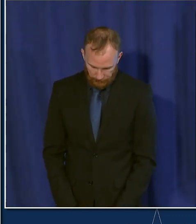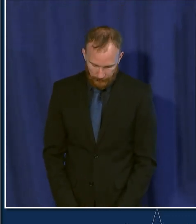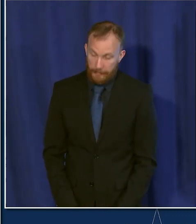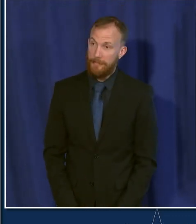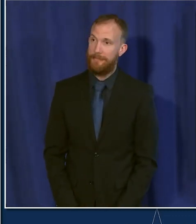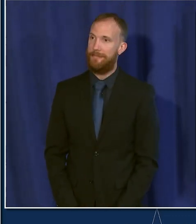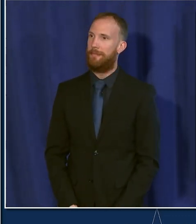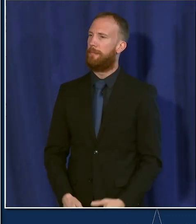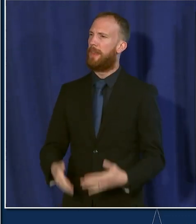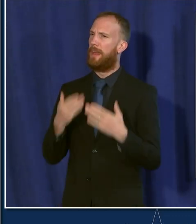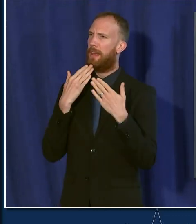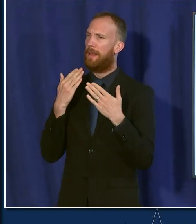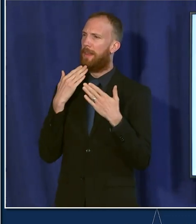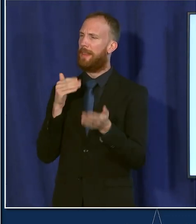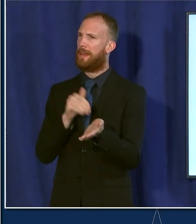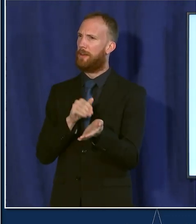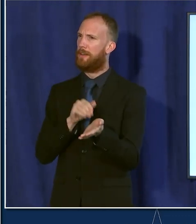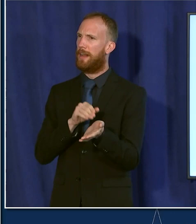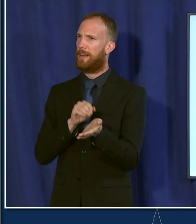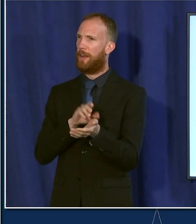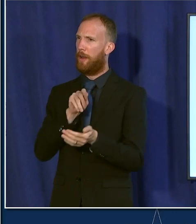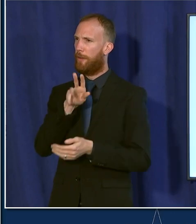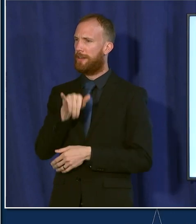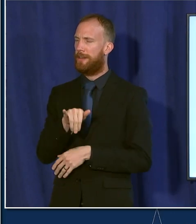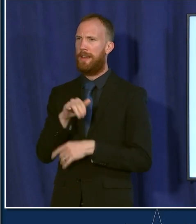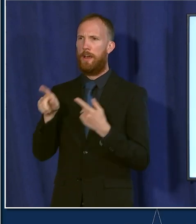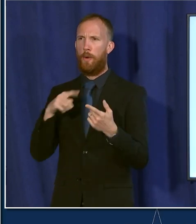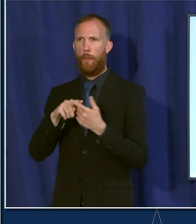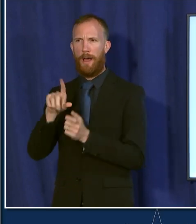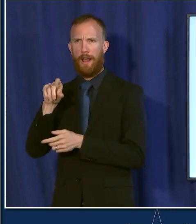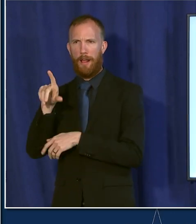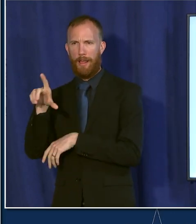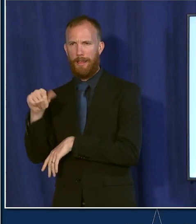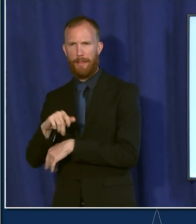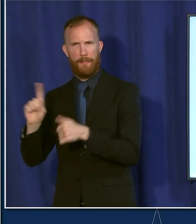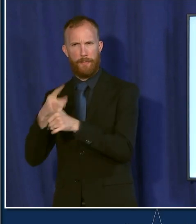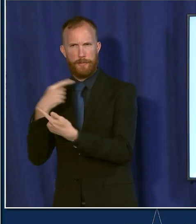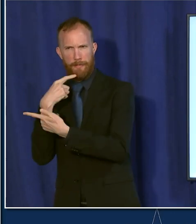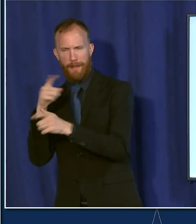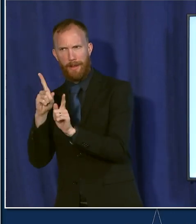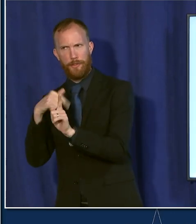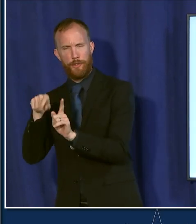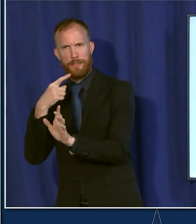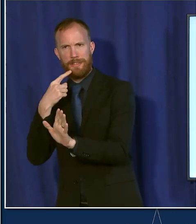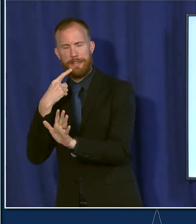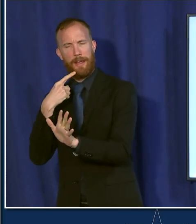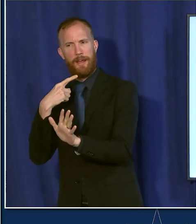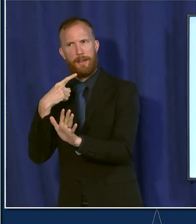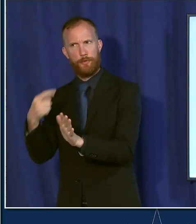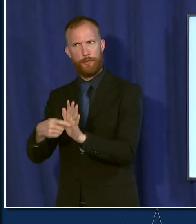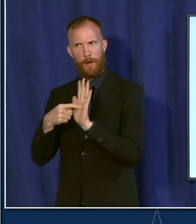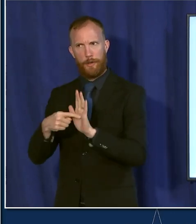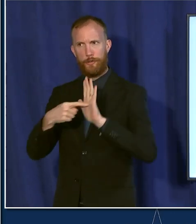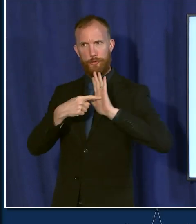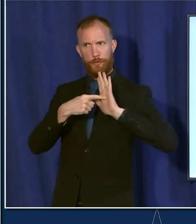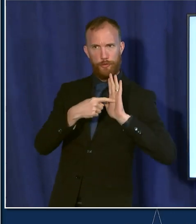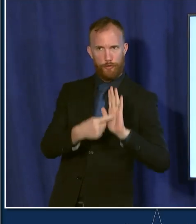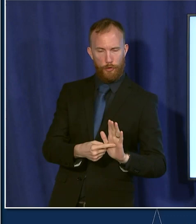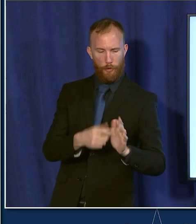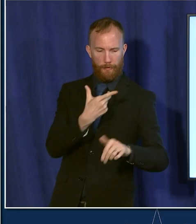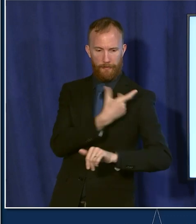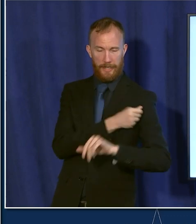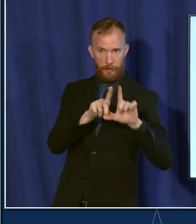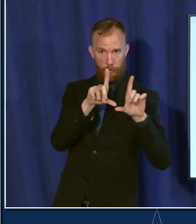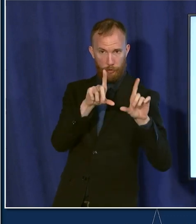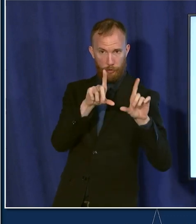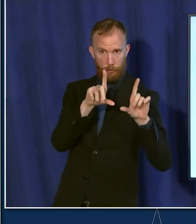Thank you, Dr. Arwady. When Lala was first announced, it was going to be, you had to show your vaccination card or a